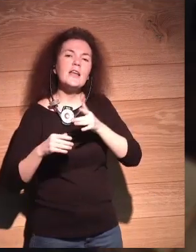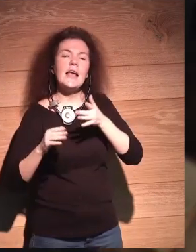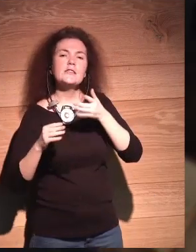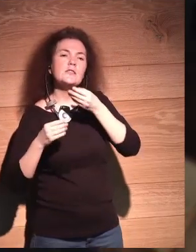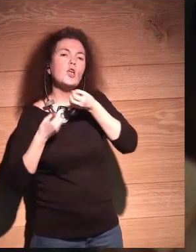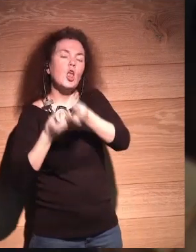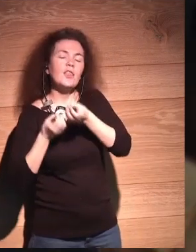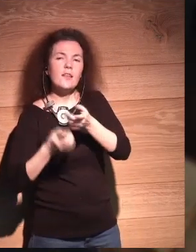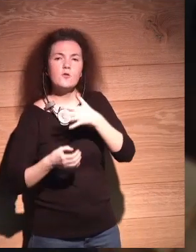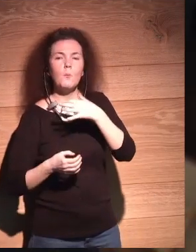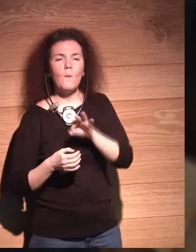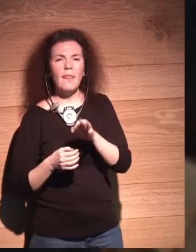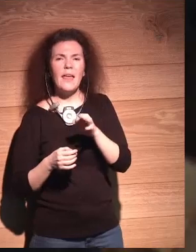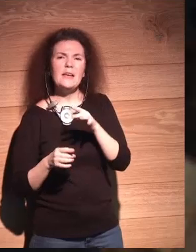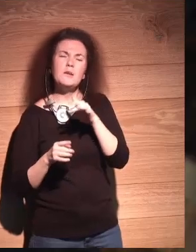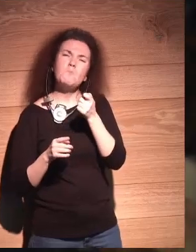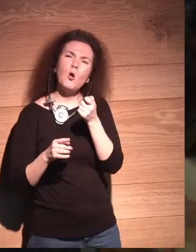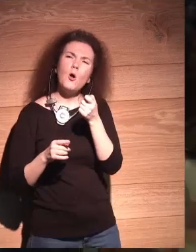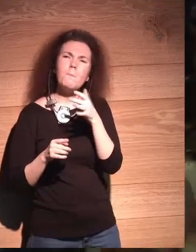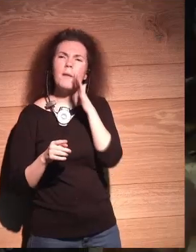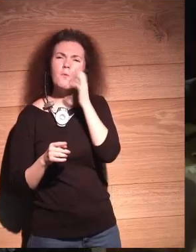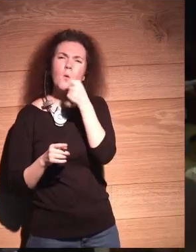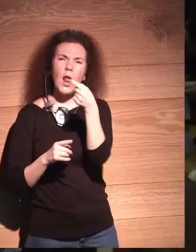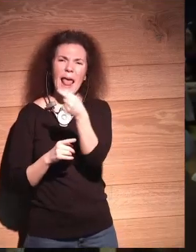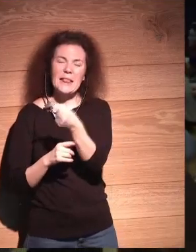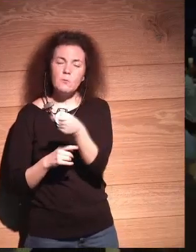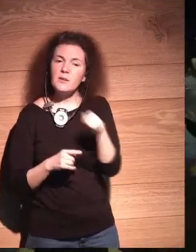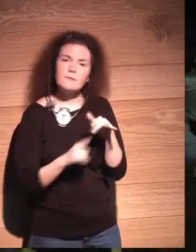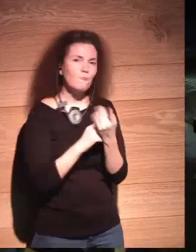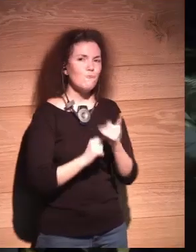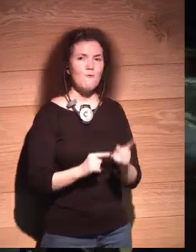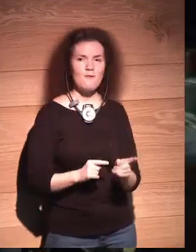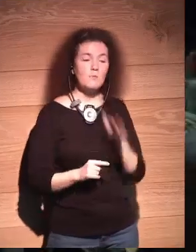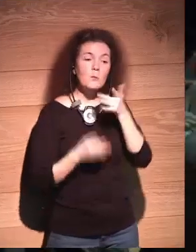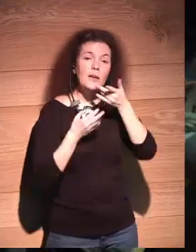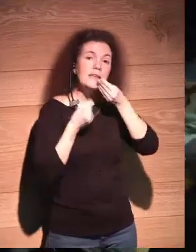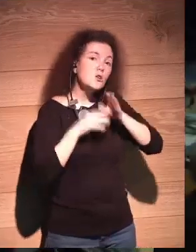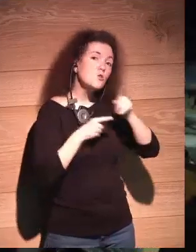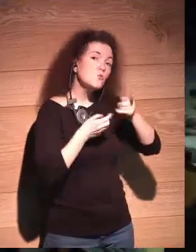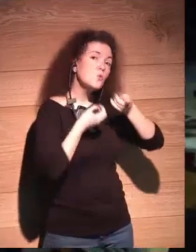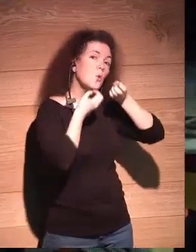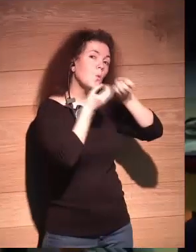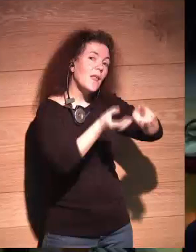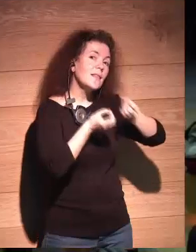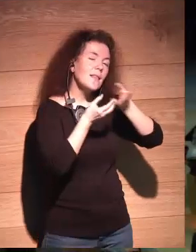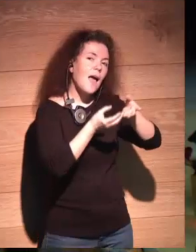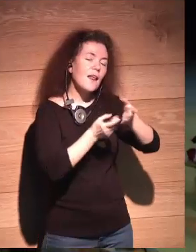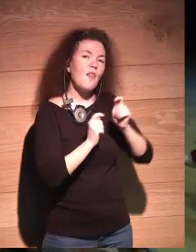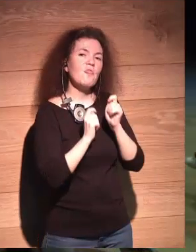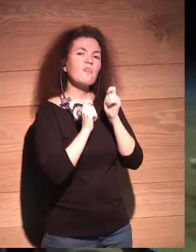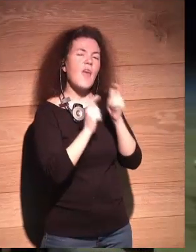the post-truth times, this could seem somewhat negative, but the stories that she tells